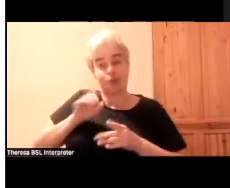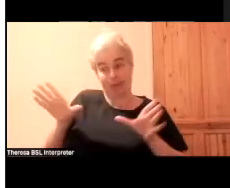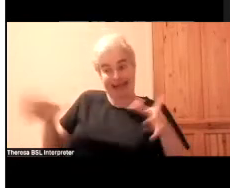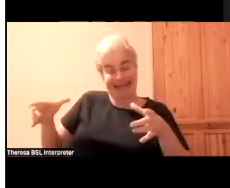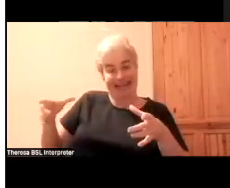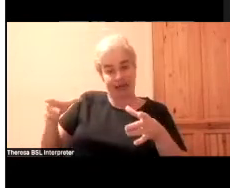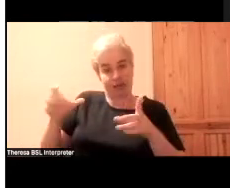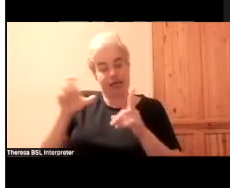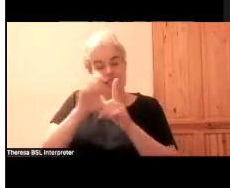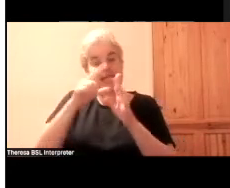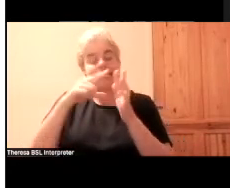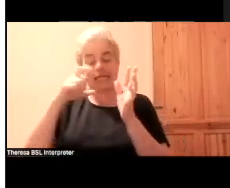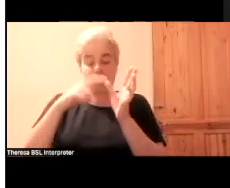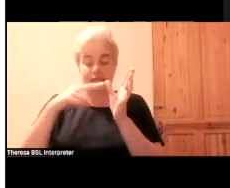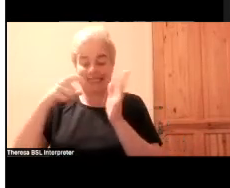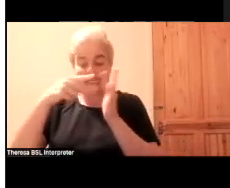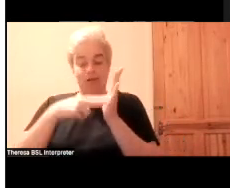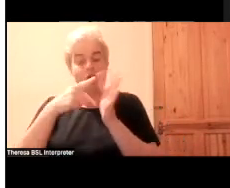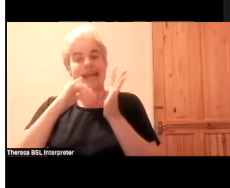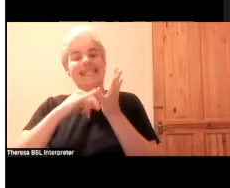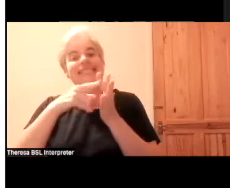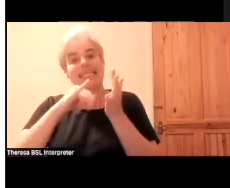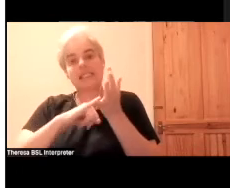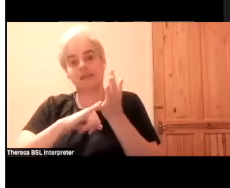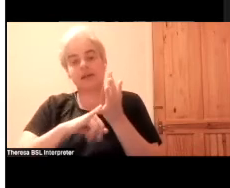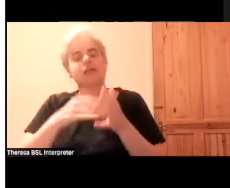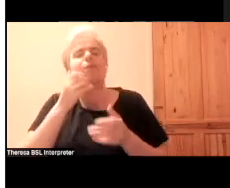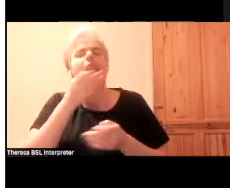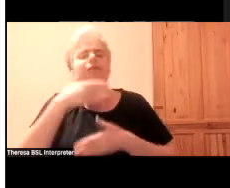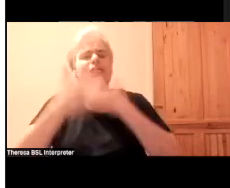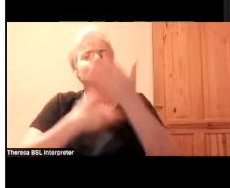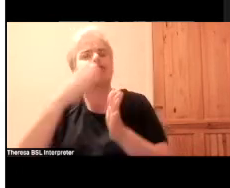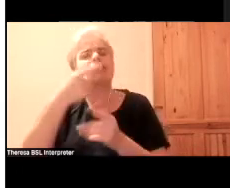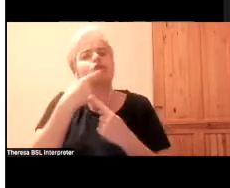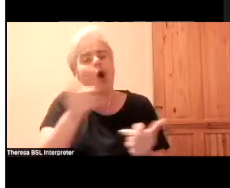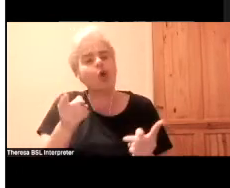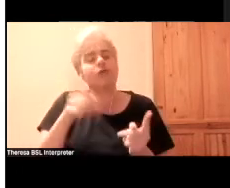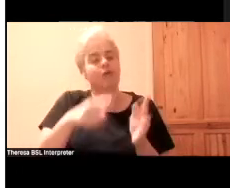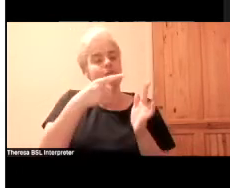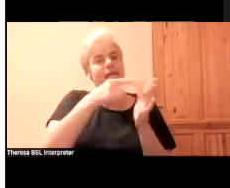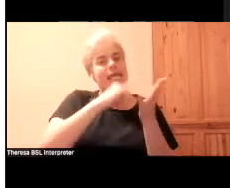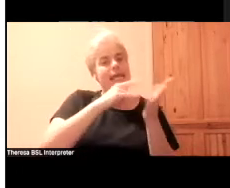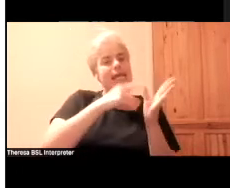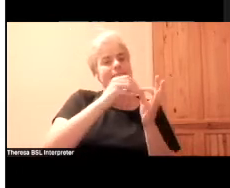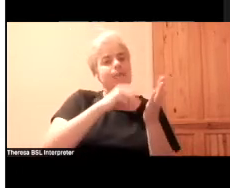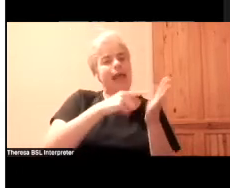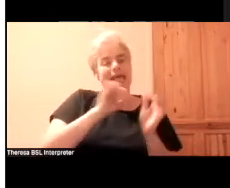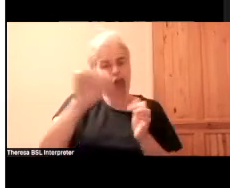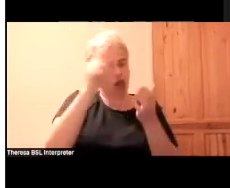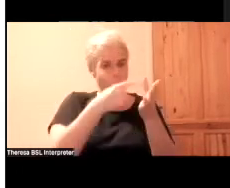as deaconesses. There are some lovely stories told by Isabella in her